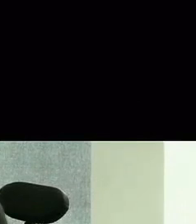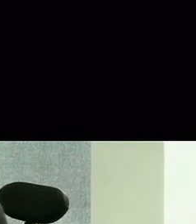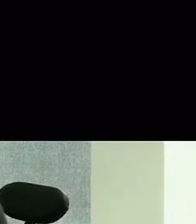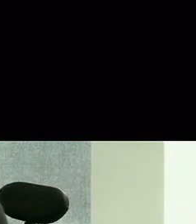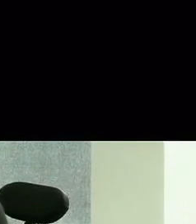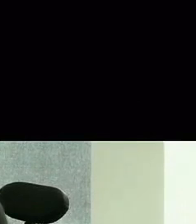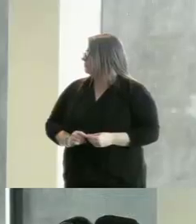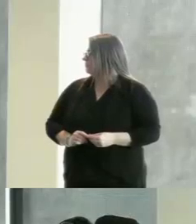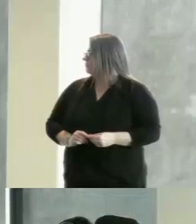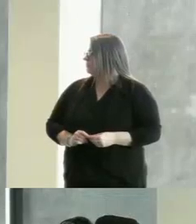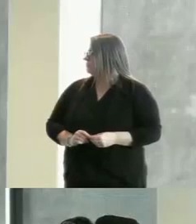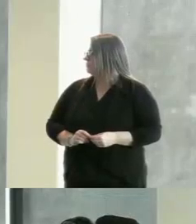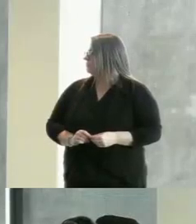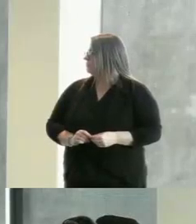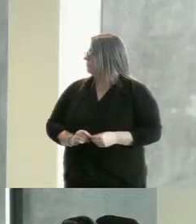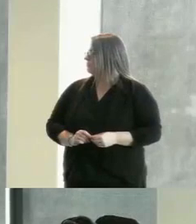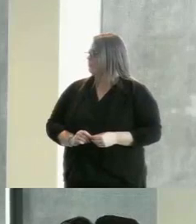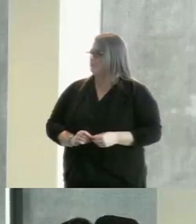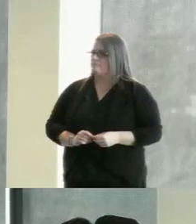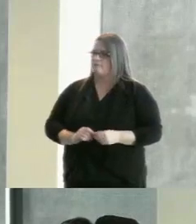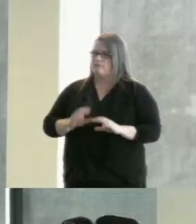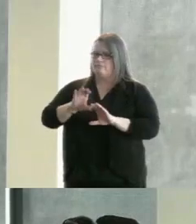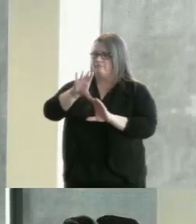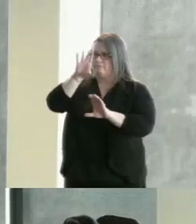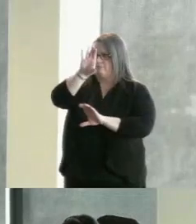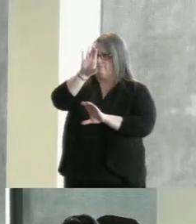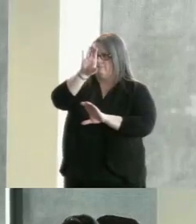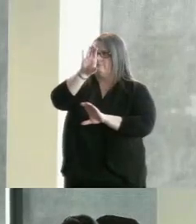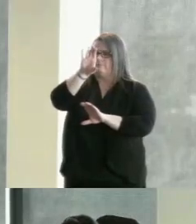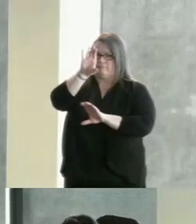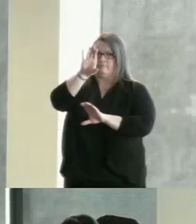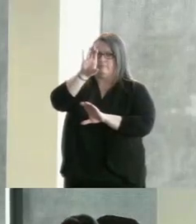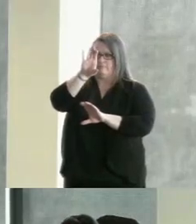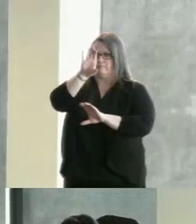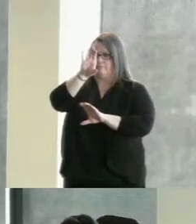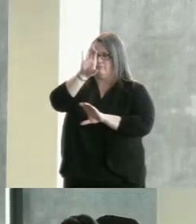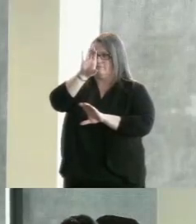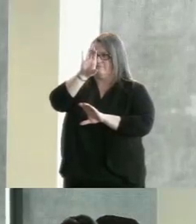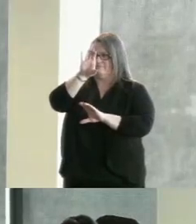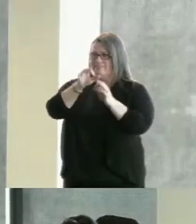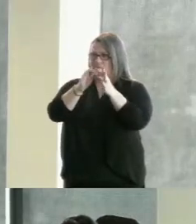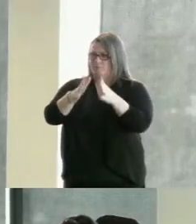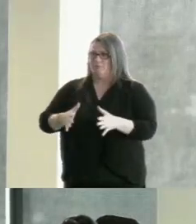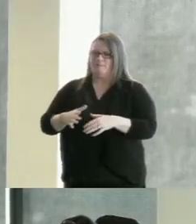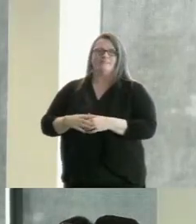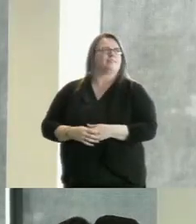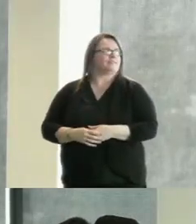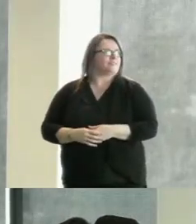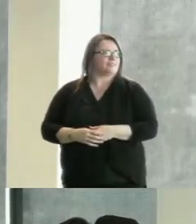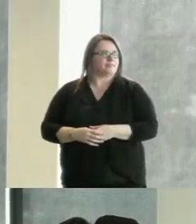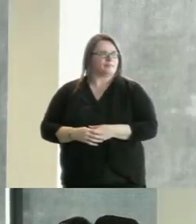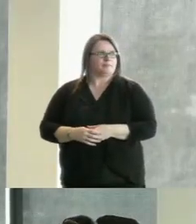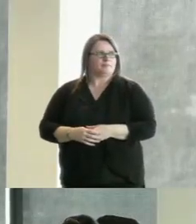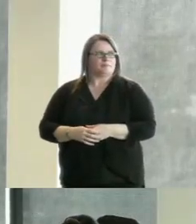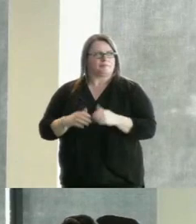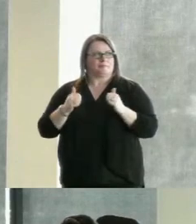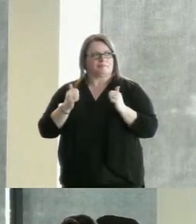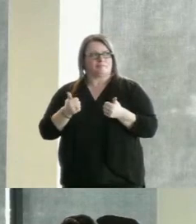Mandy now. Yeah. Okay. And then he's got, I was like, who's